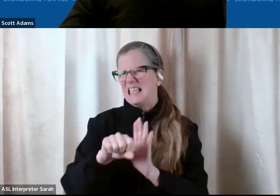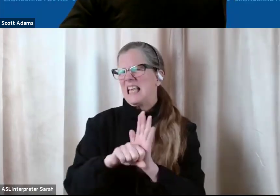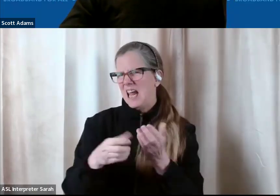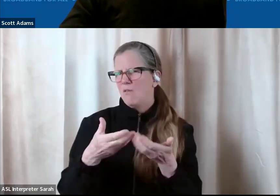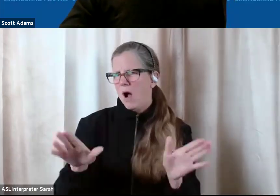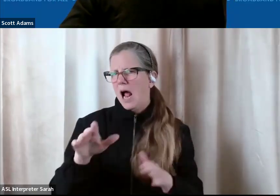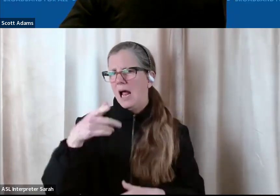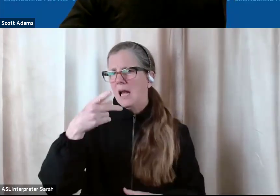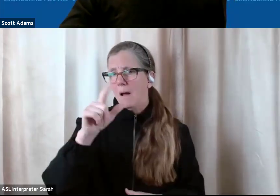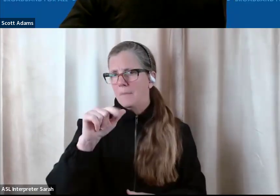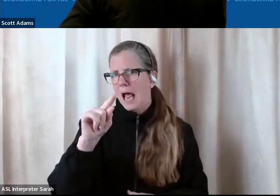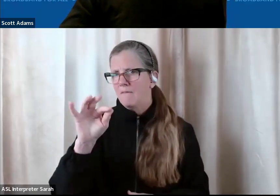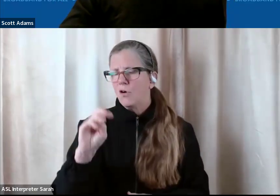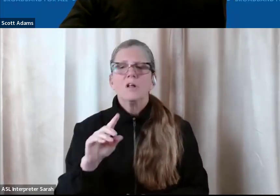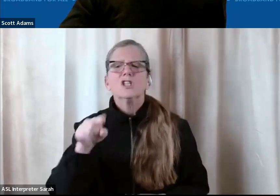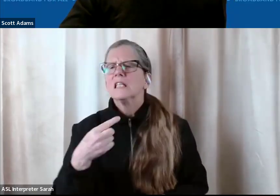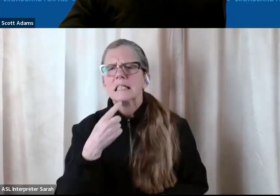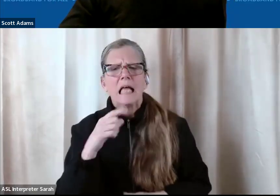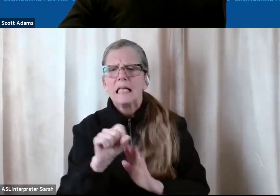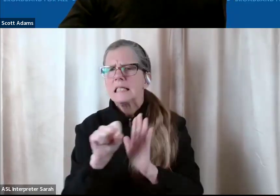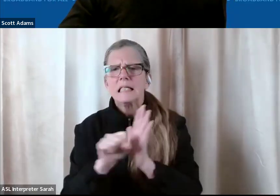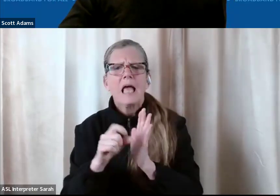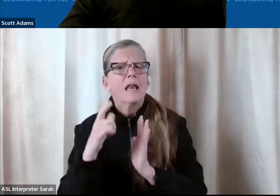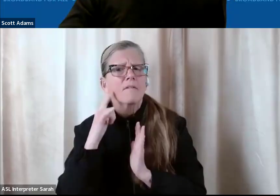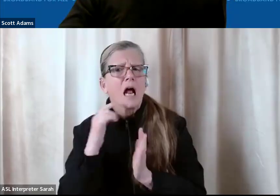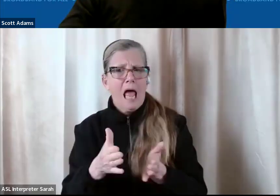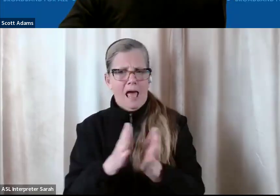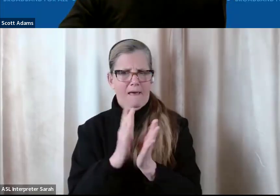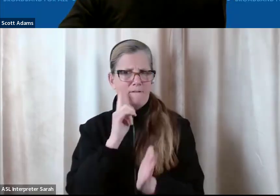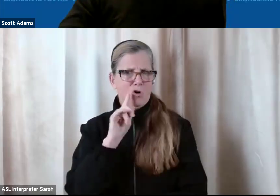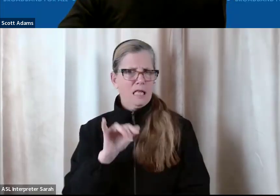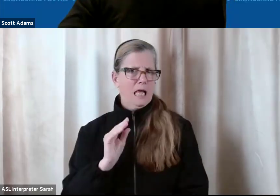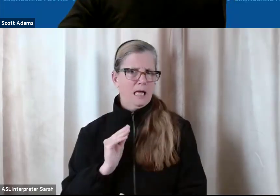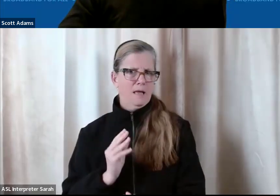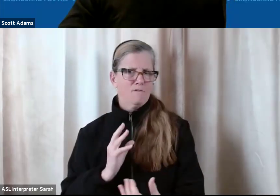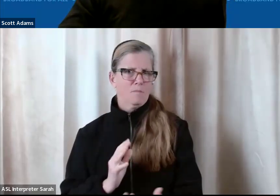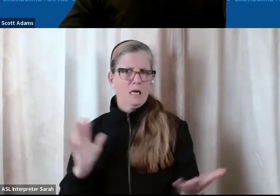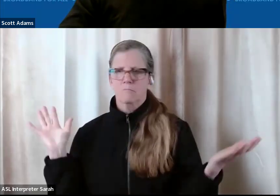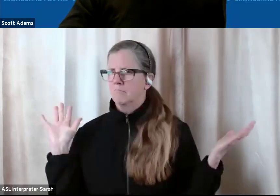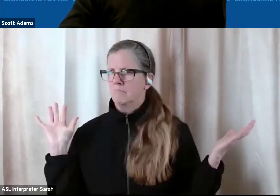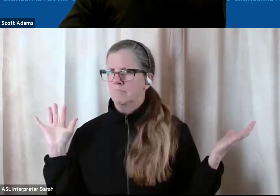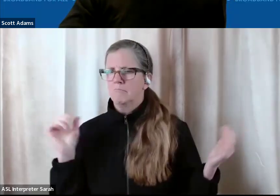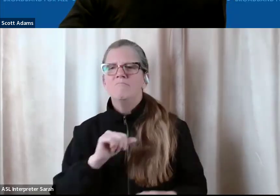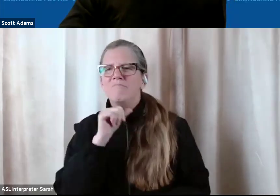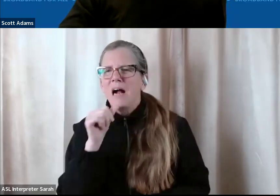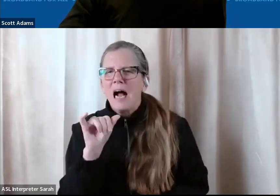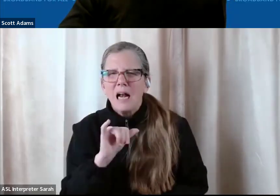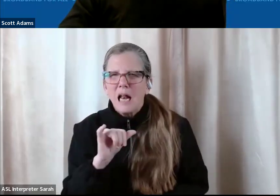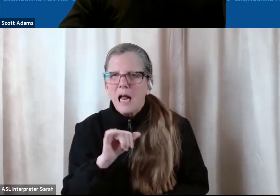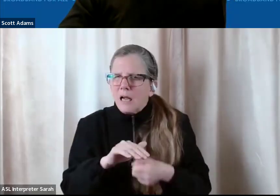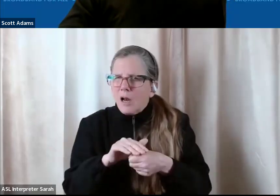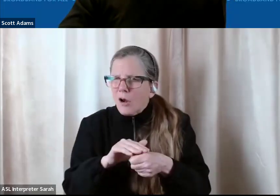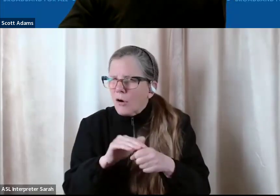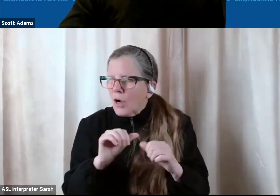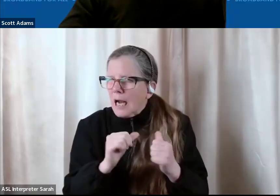all they're seeing is it's the state of California that's asking for that information, not some, localized agency that's looking for it. So there